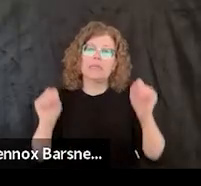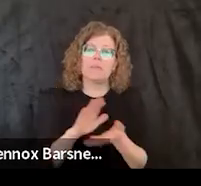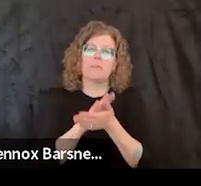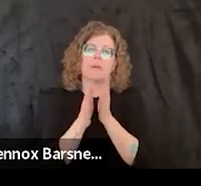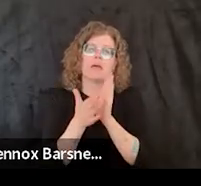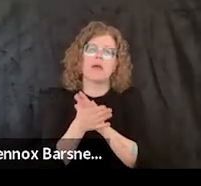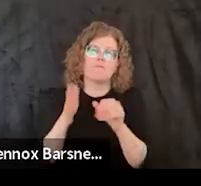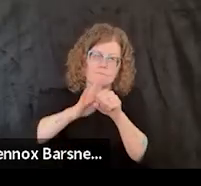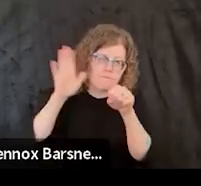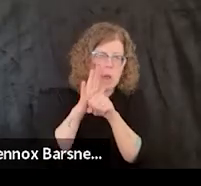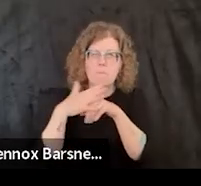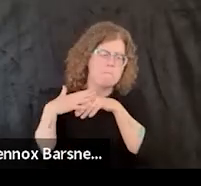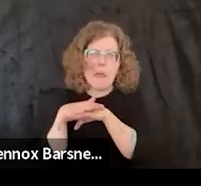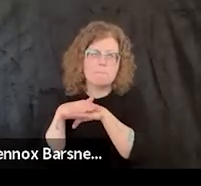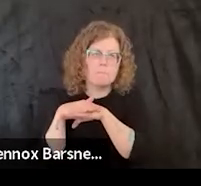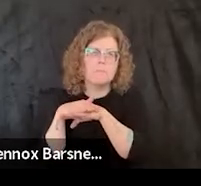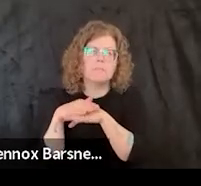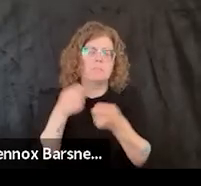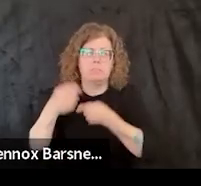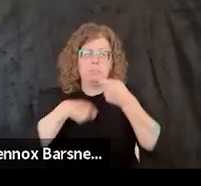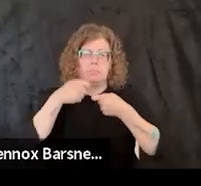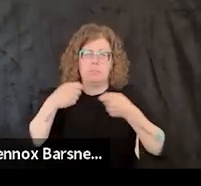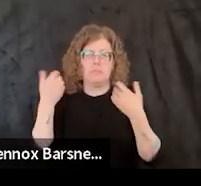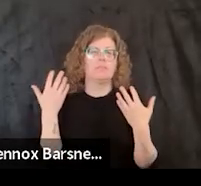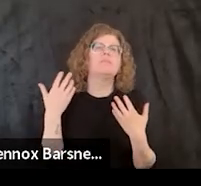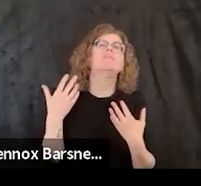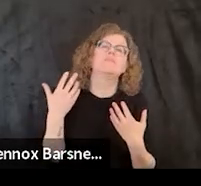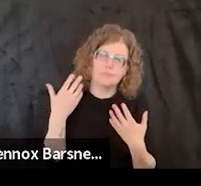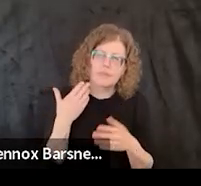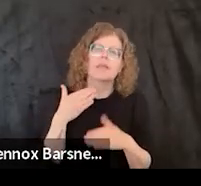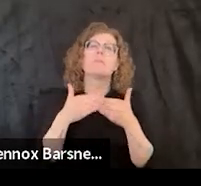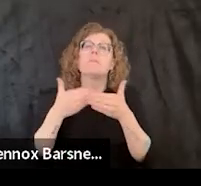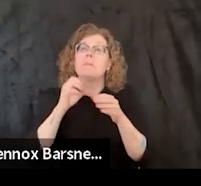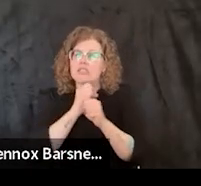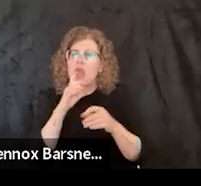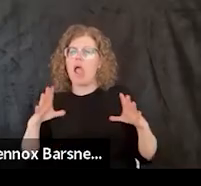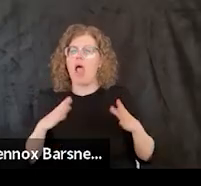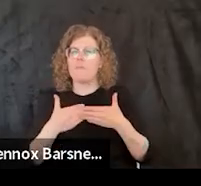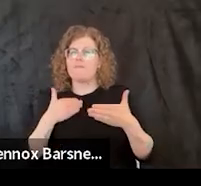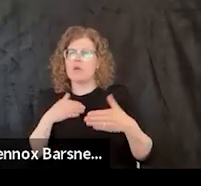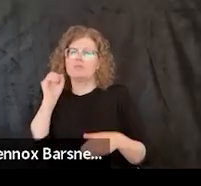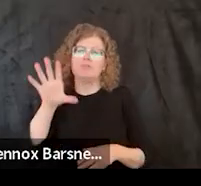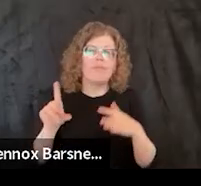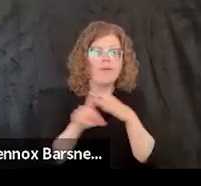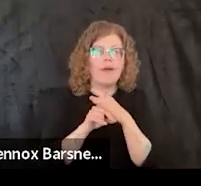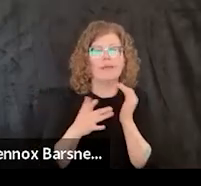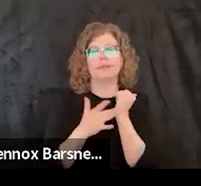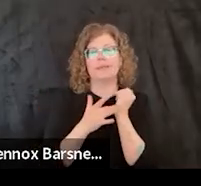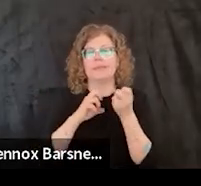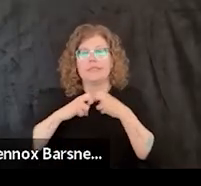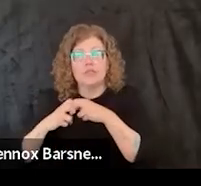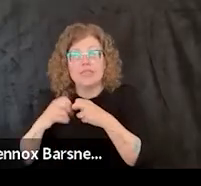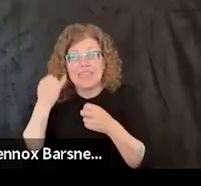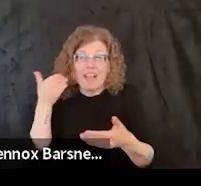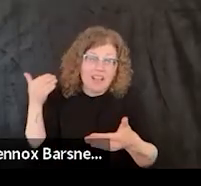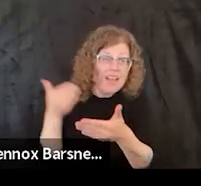advance of the deadline in case you have any technical issues or something comes up like you get sick or have an emergency.